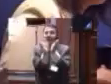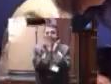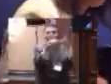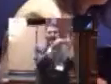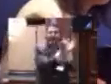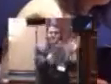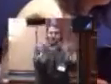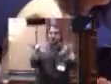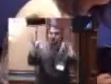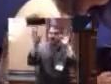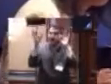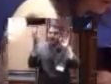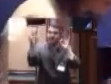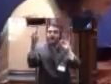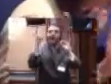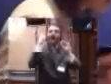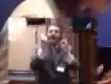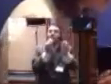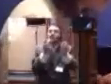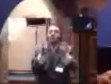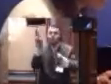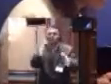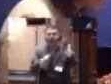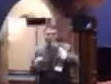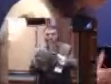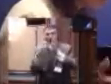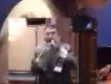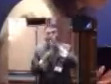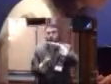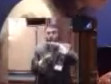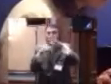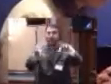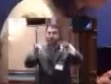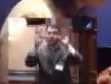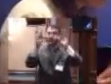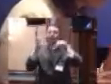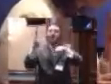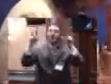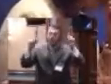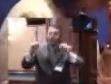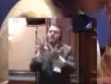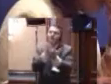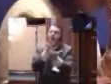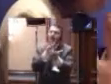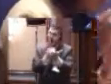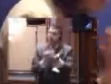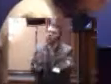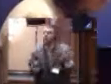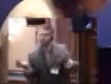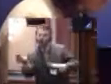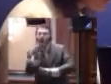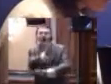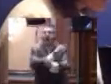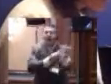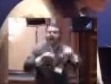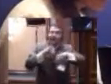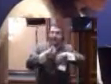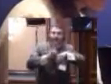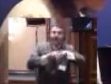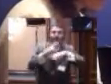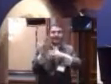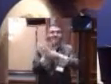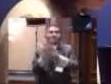a white-dominated parliament, essentially, and brought into effect. Now, very clearly, this